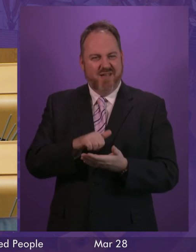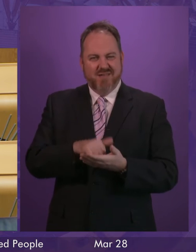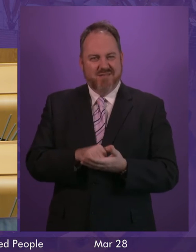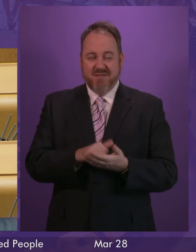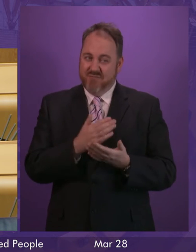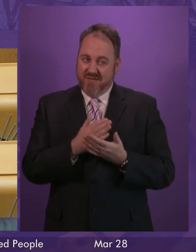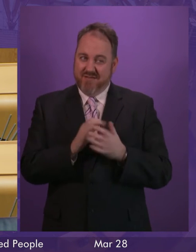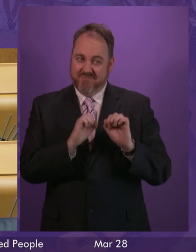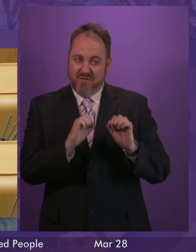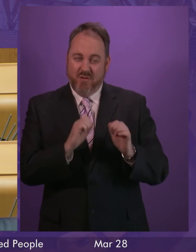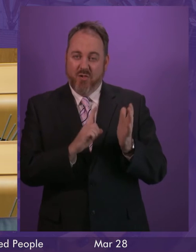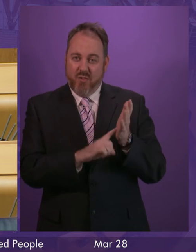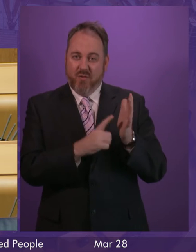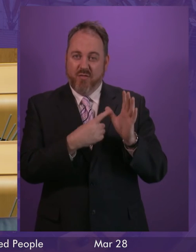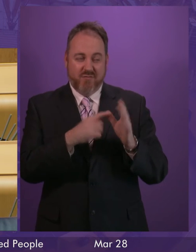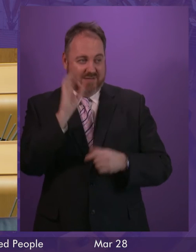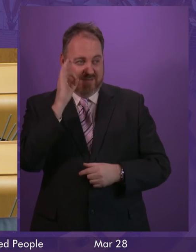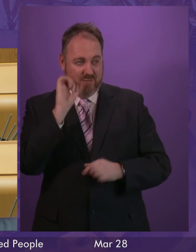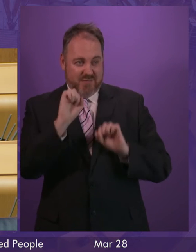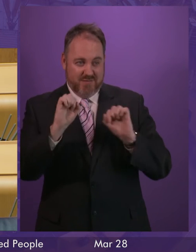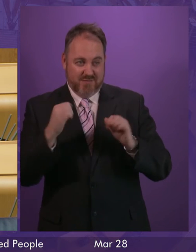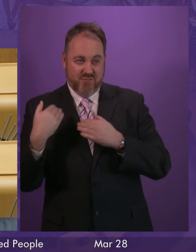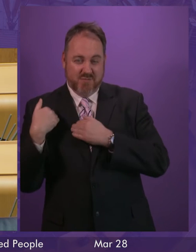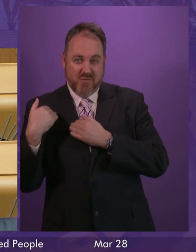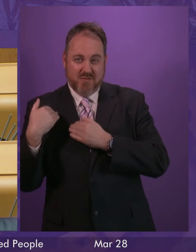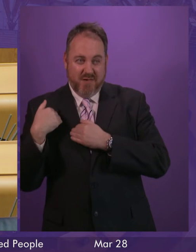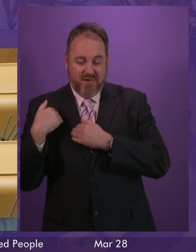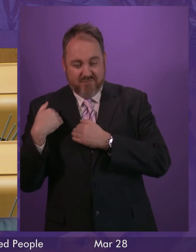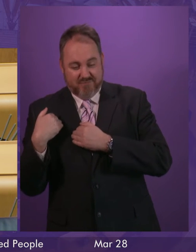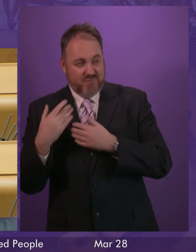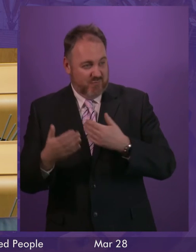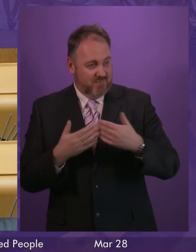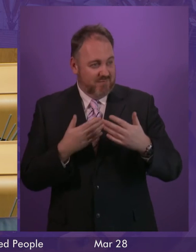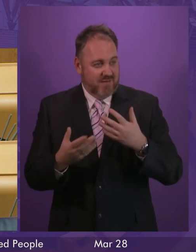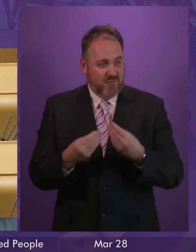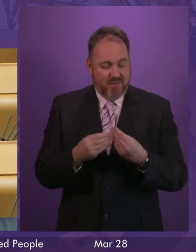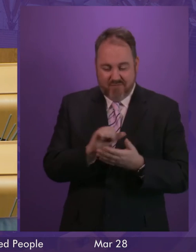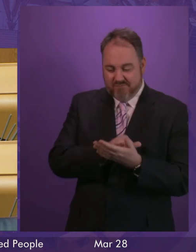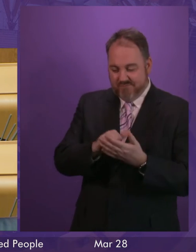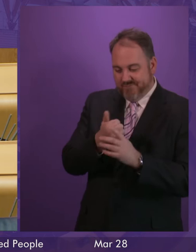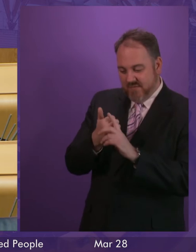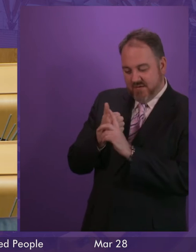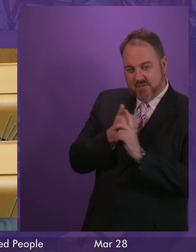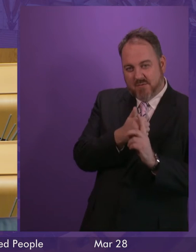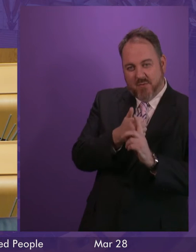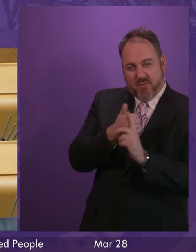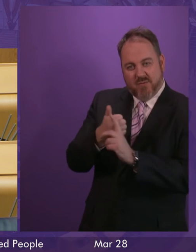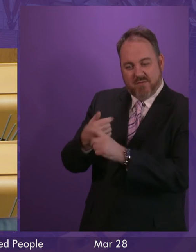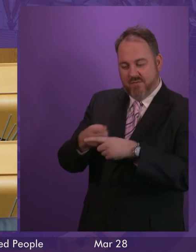deliver education and it is up to local authorities to decide how much support disabled people